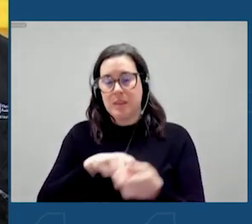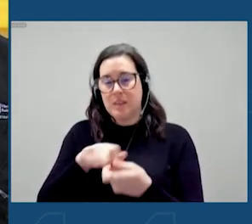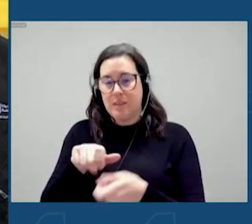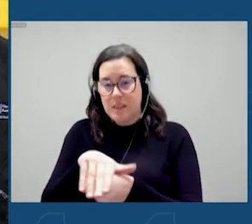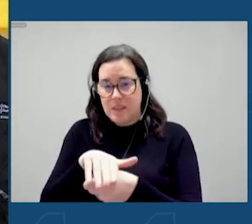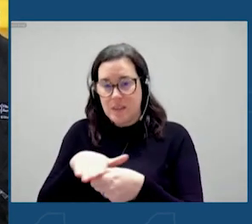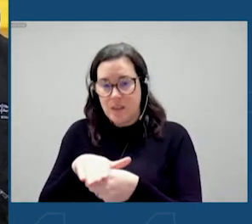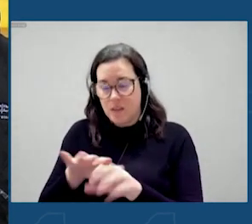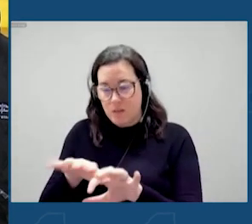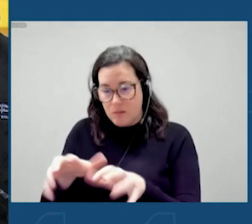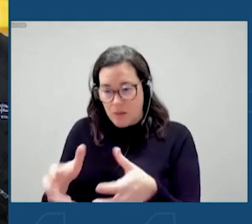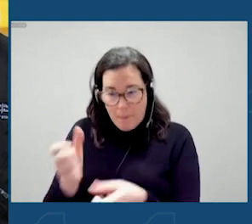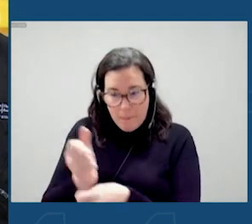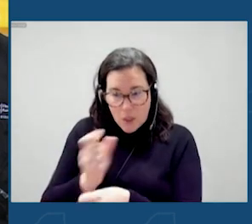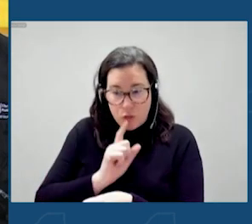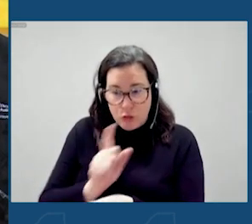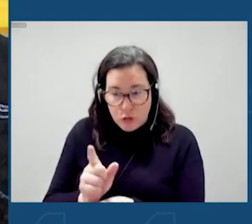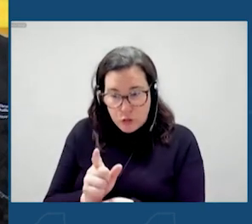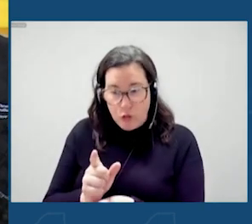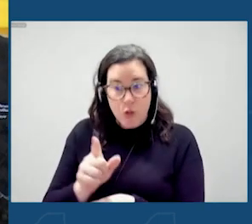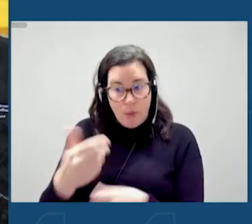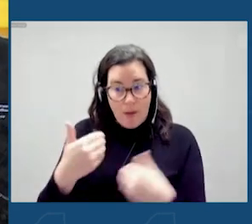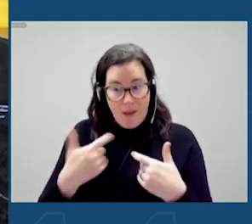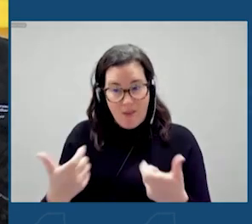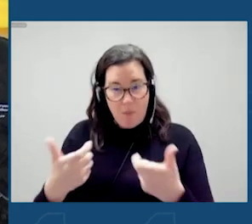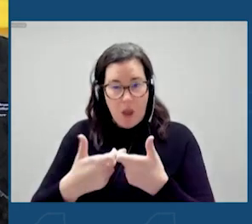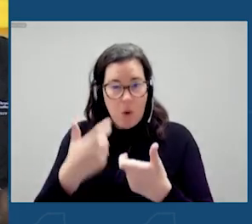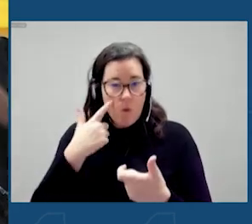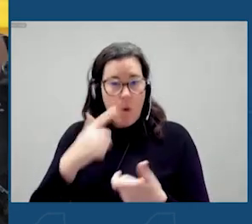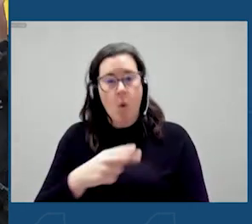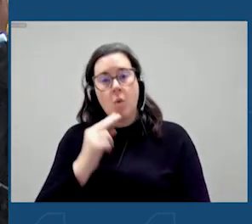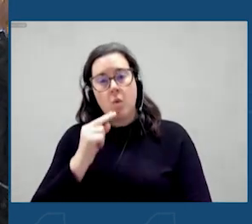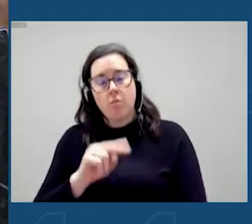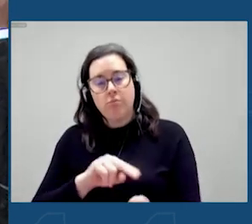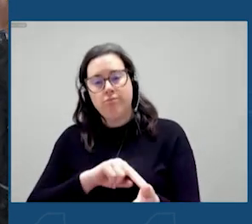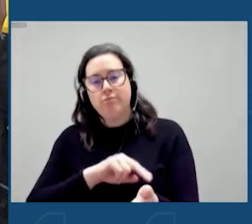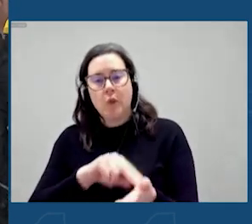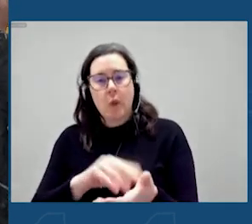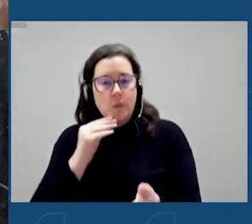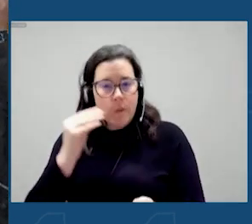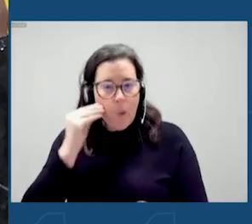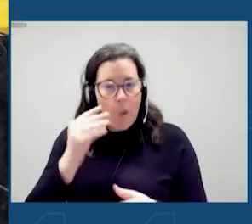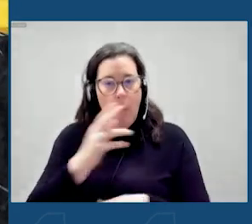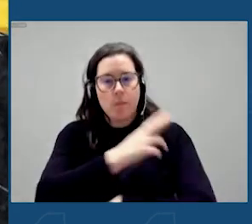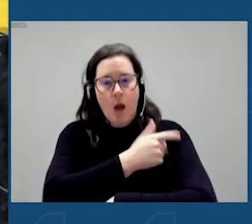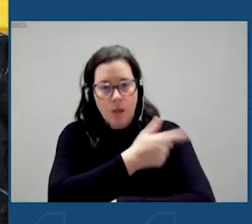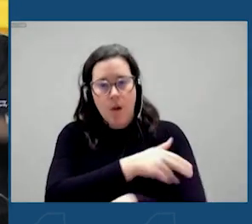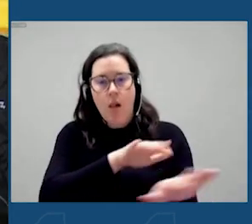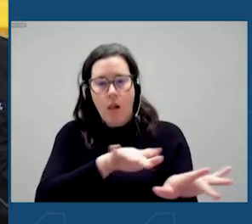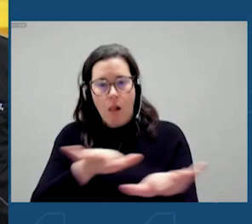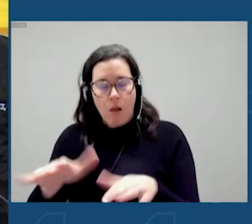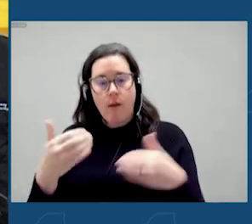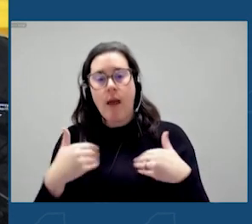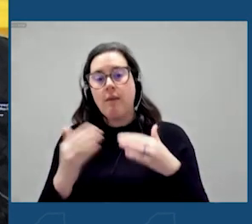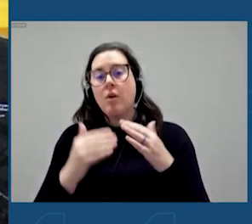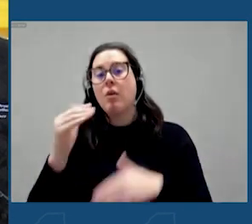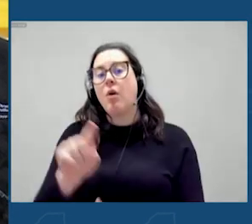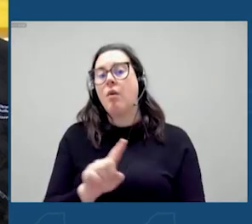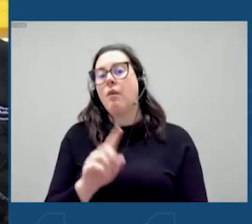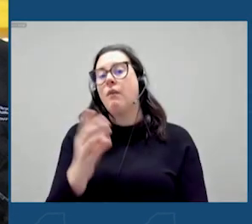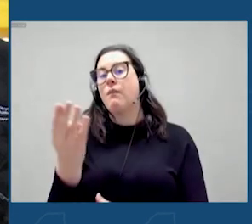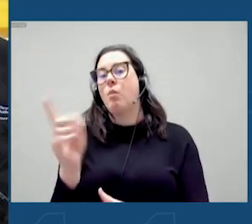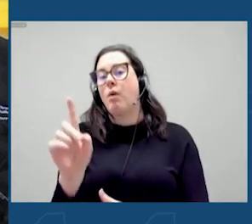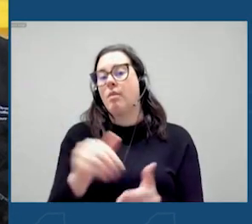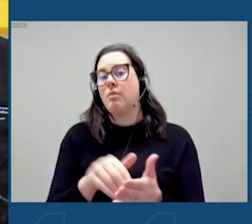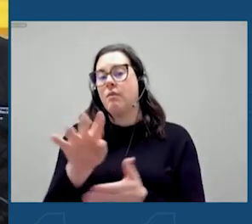sure that they continue to have power through the storm, and we have over 1,400 generators that the state can deploy